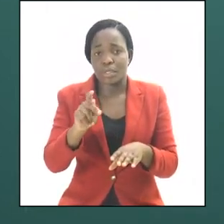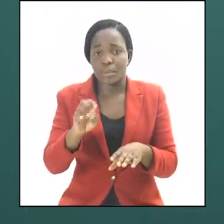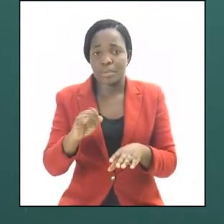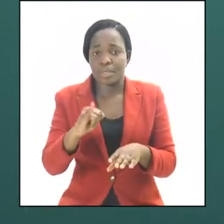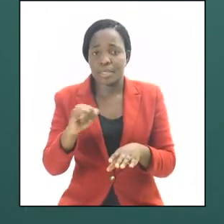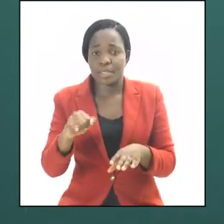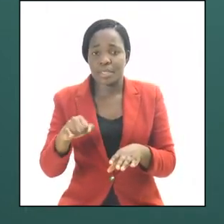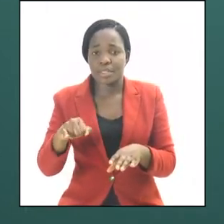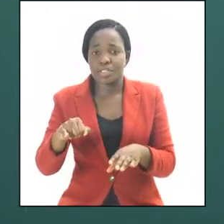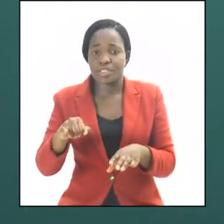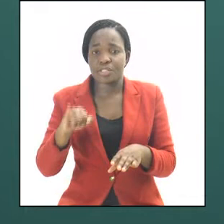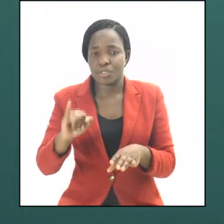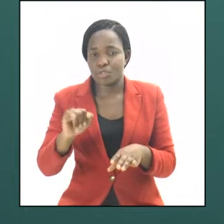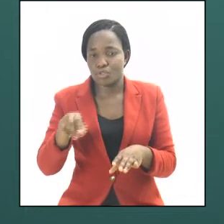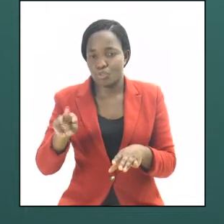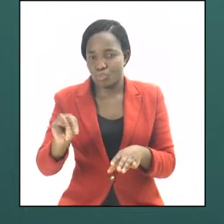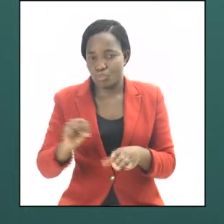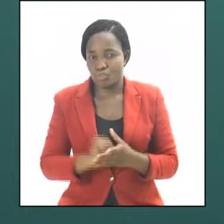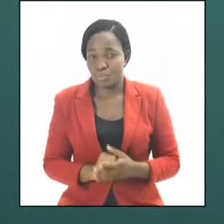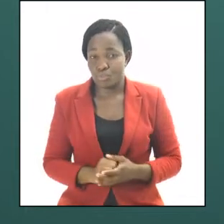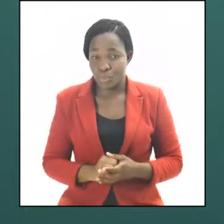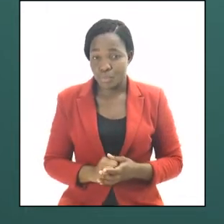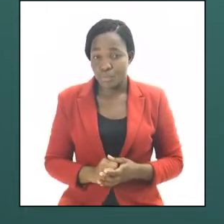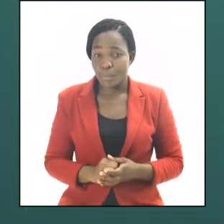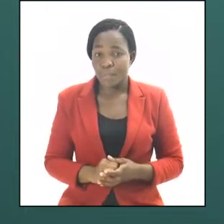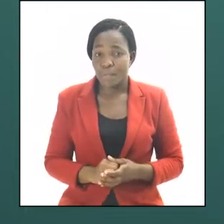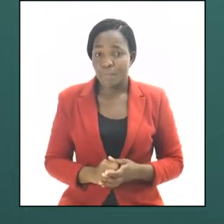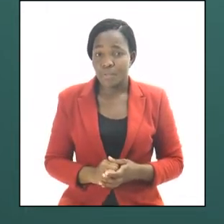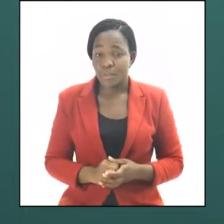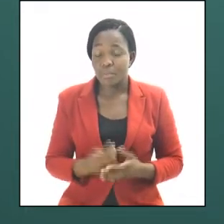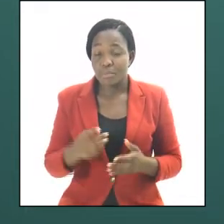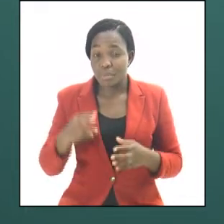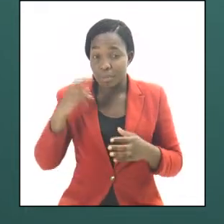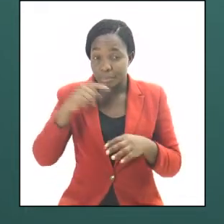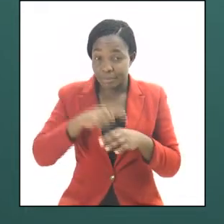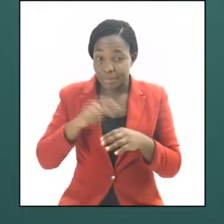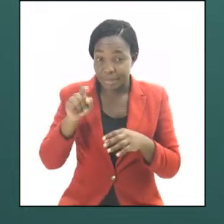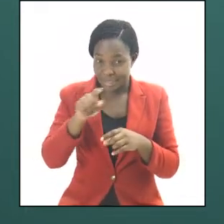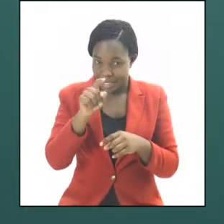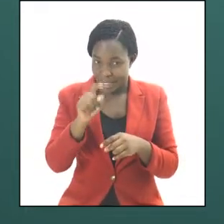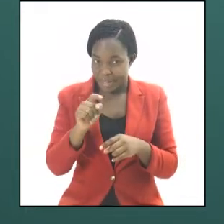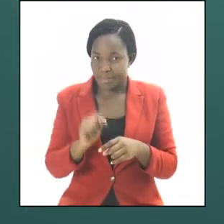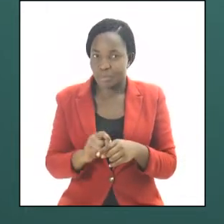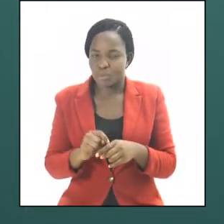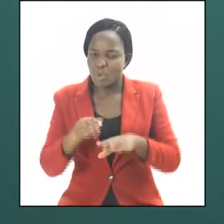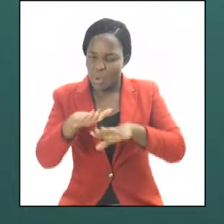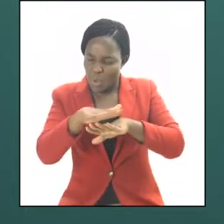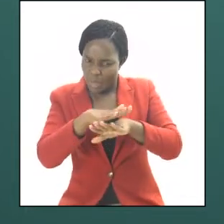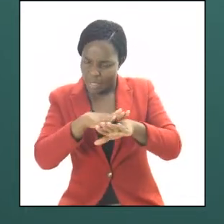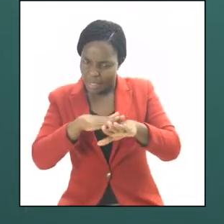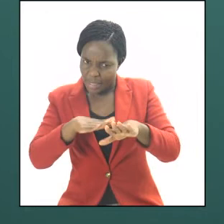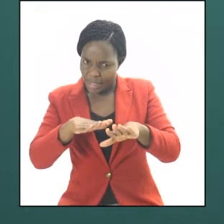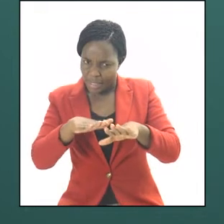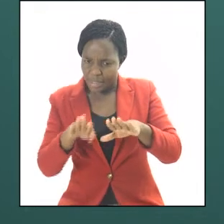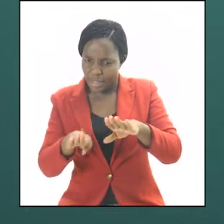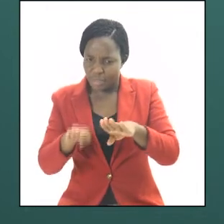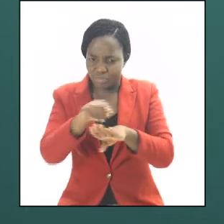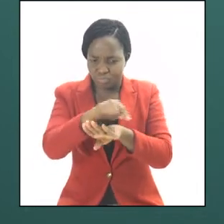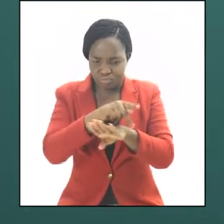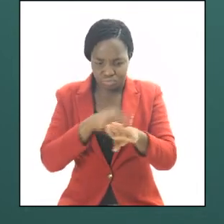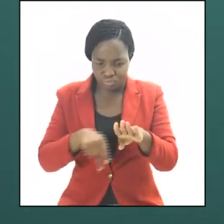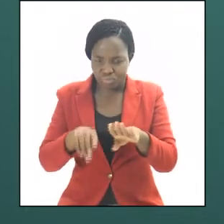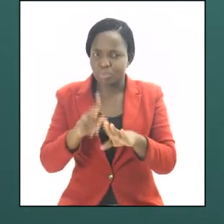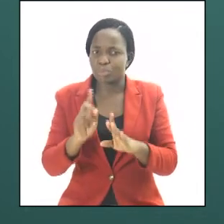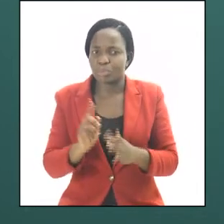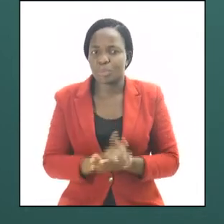on, you might be required to derive the formulae for the area and perimeter of a trapezium